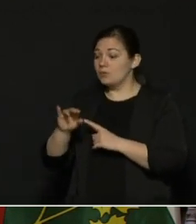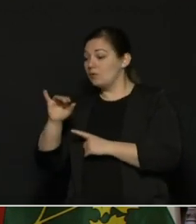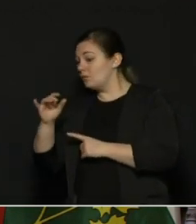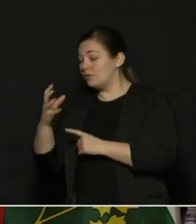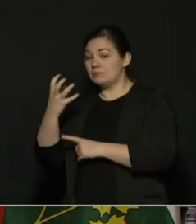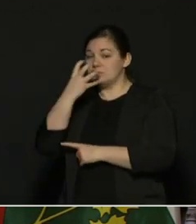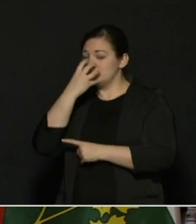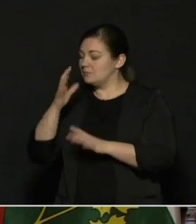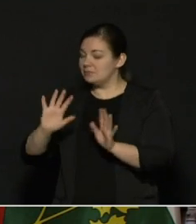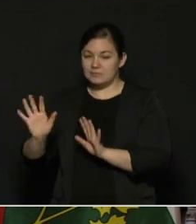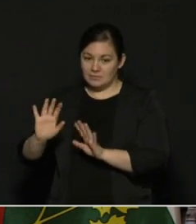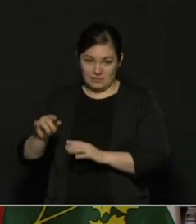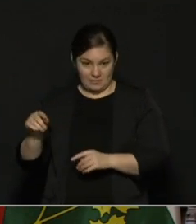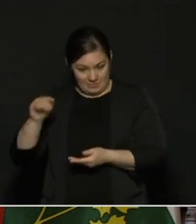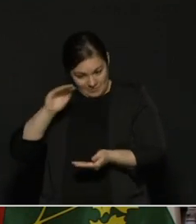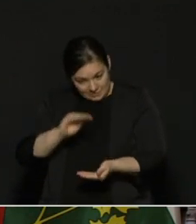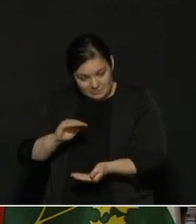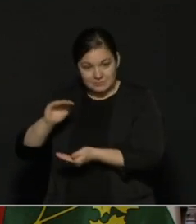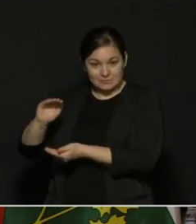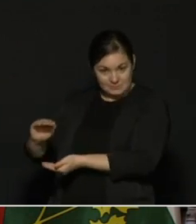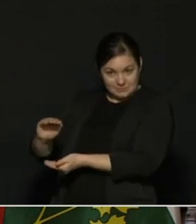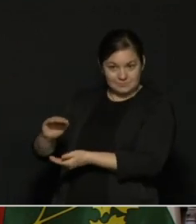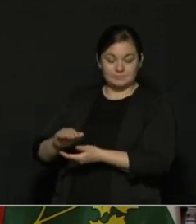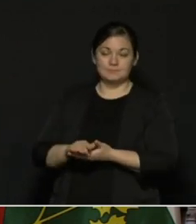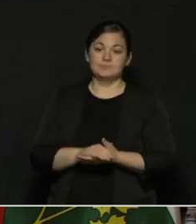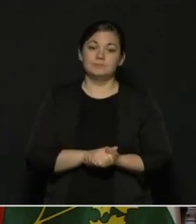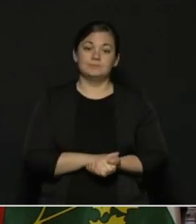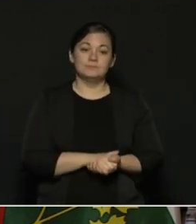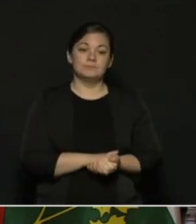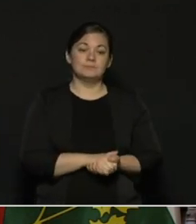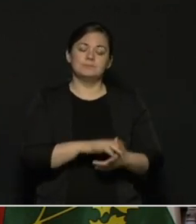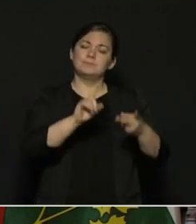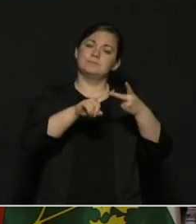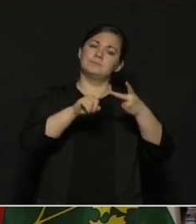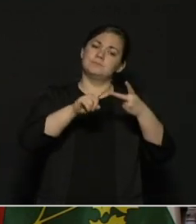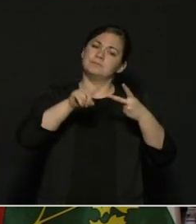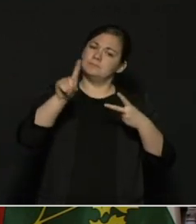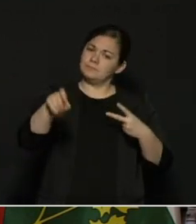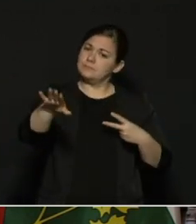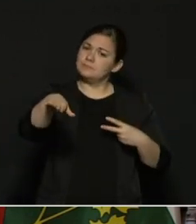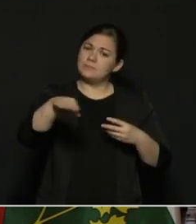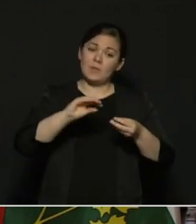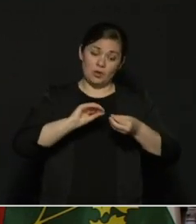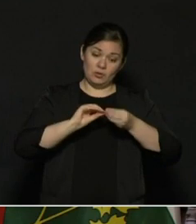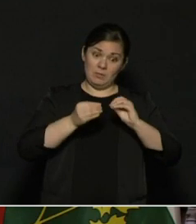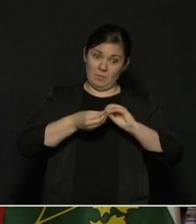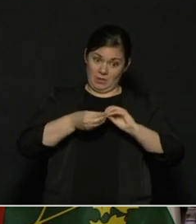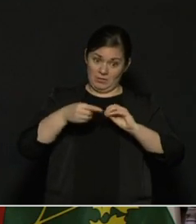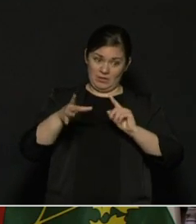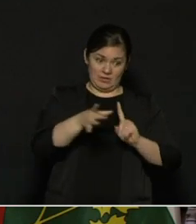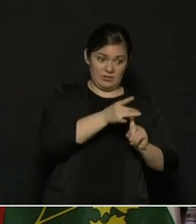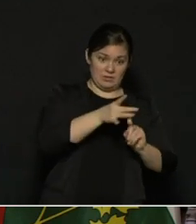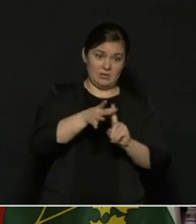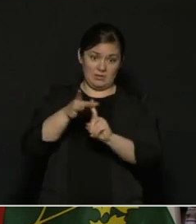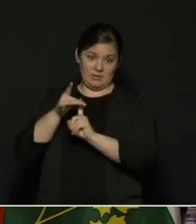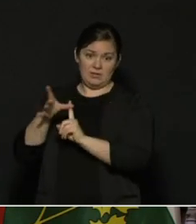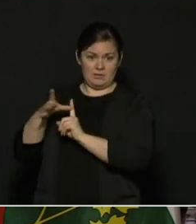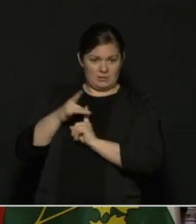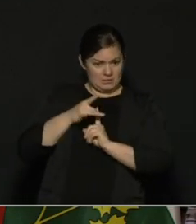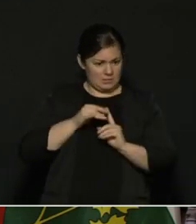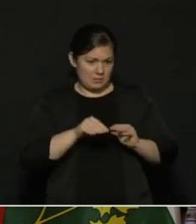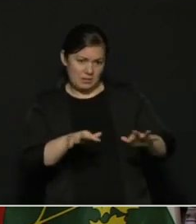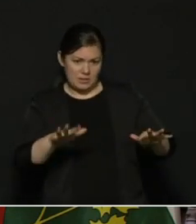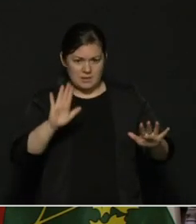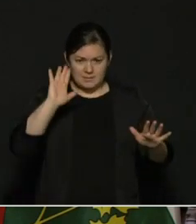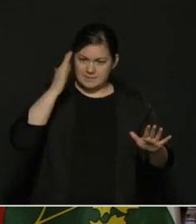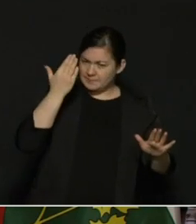up? And on the overall rate of growth of cases, the percentage there seems to be bouncing back and forth a